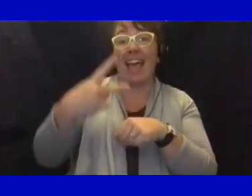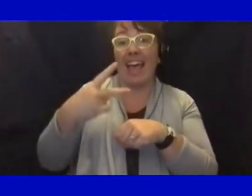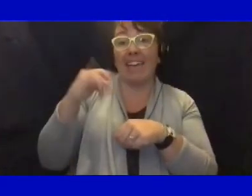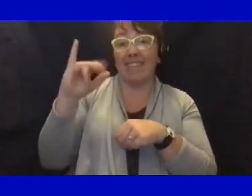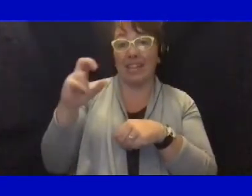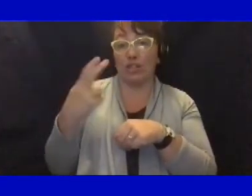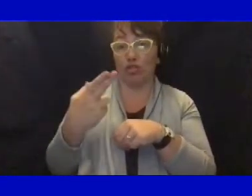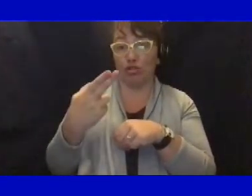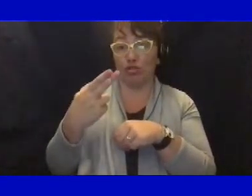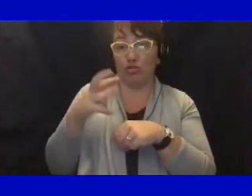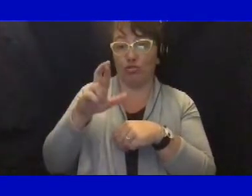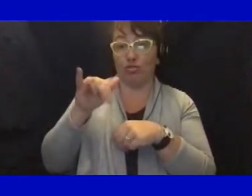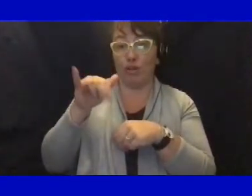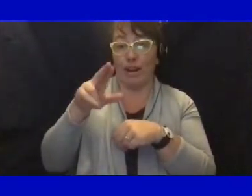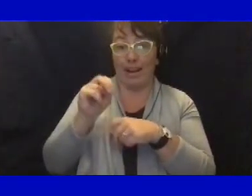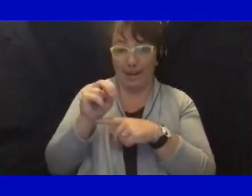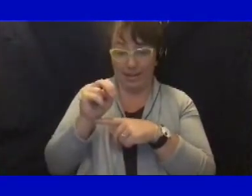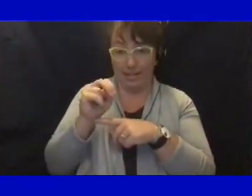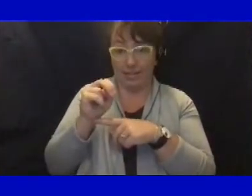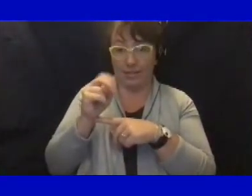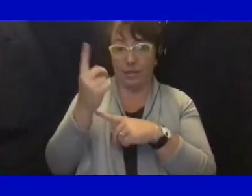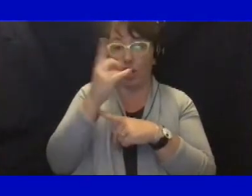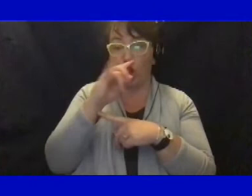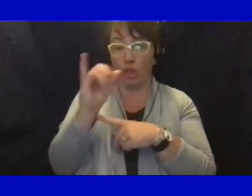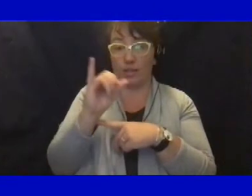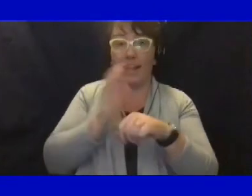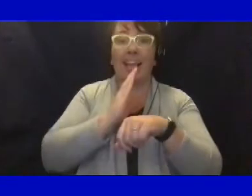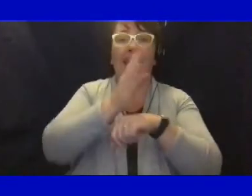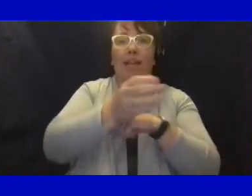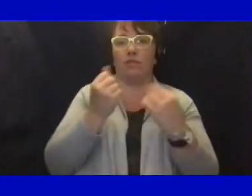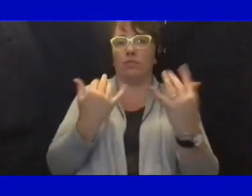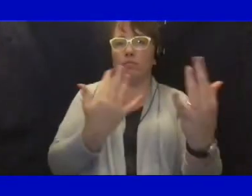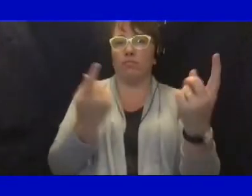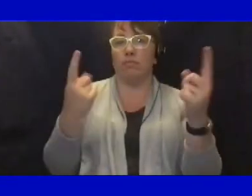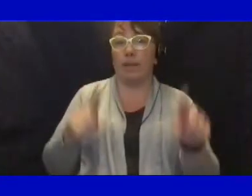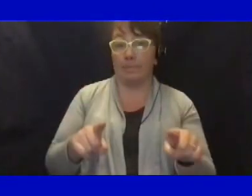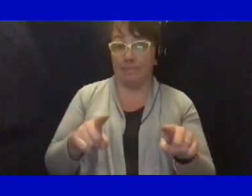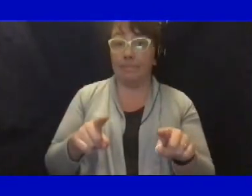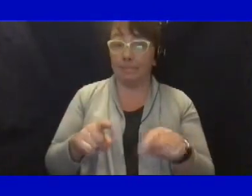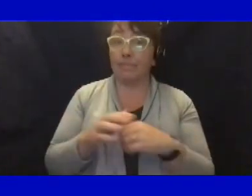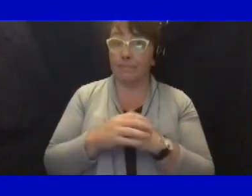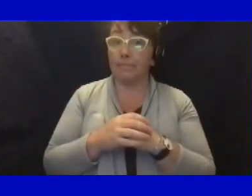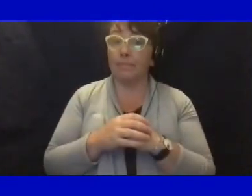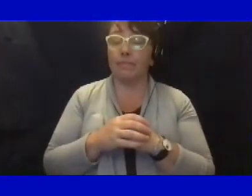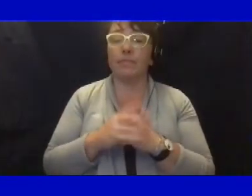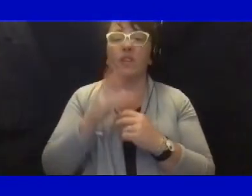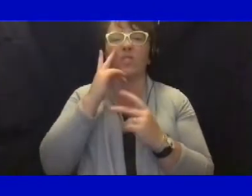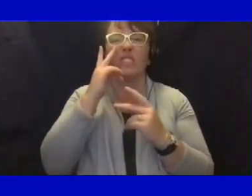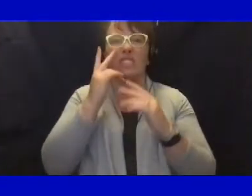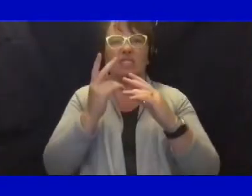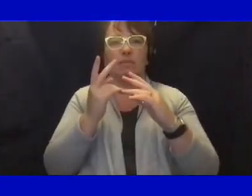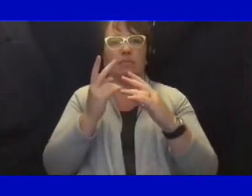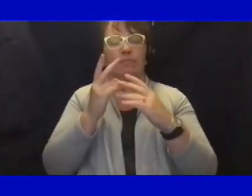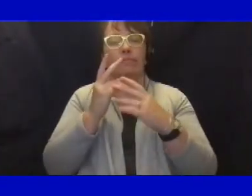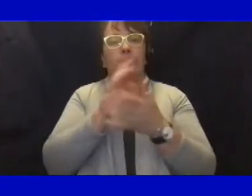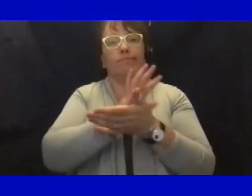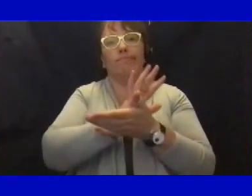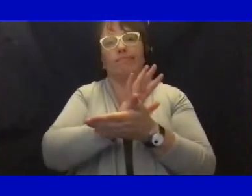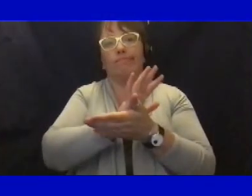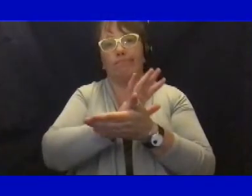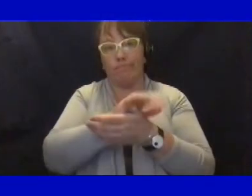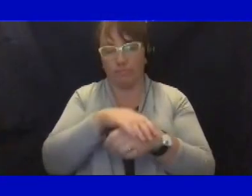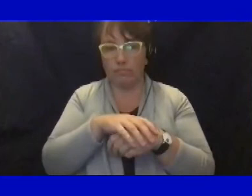like after a burn. And so if we can get that video up and running. And as you're watching this